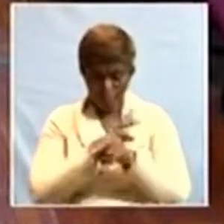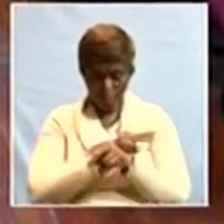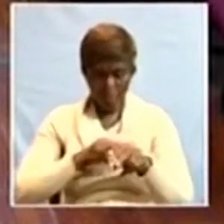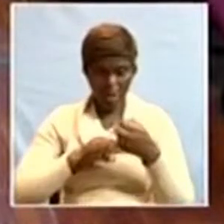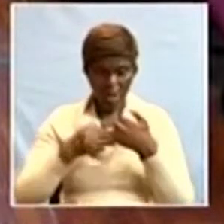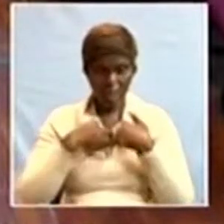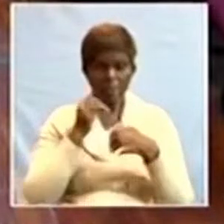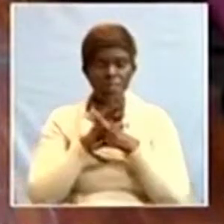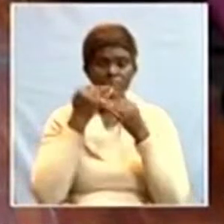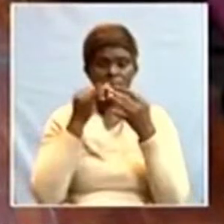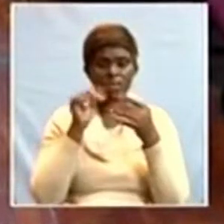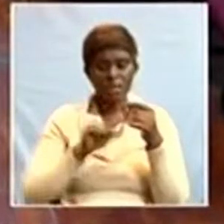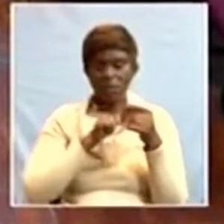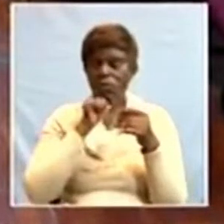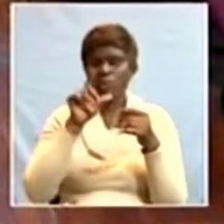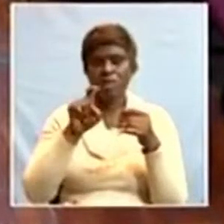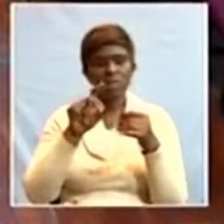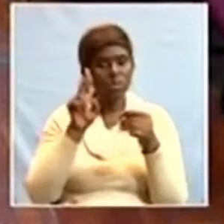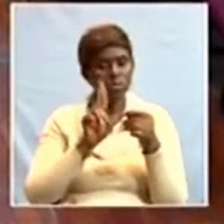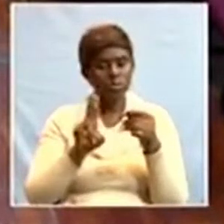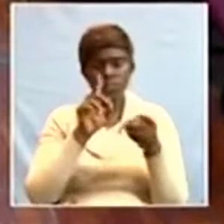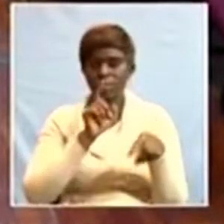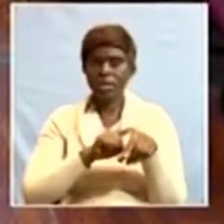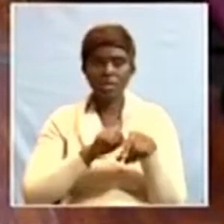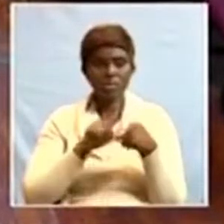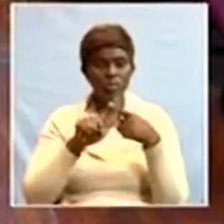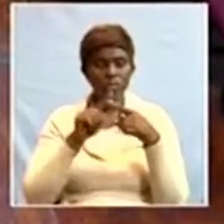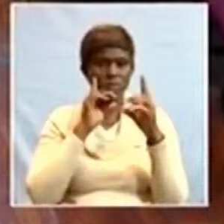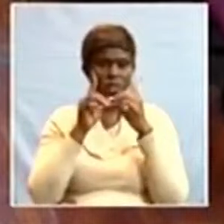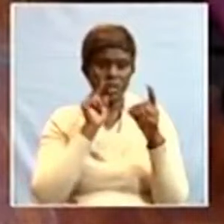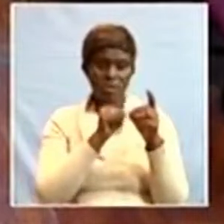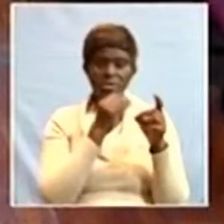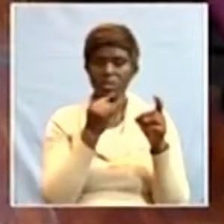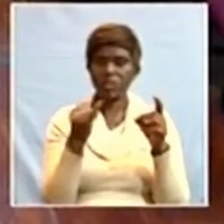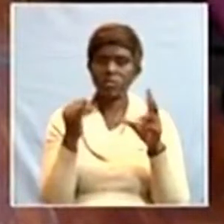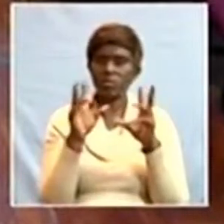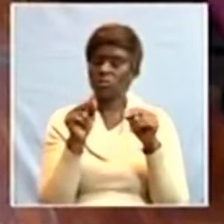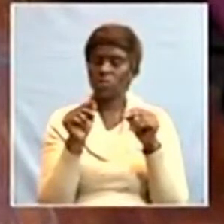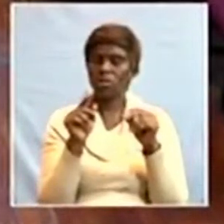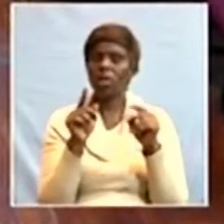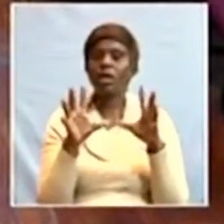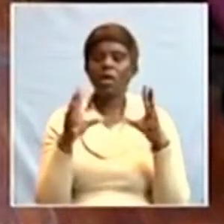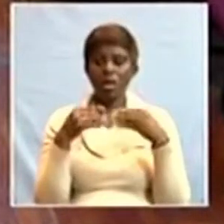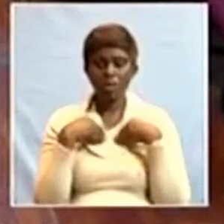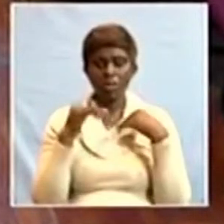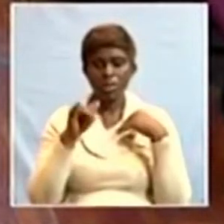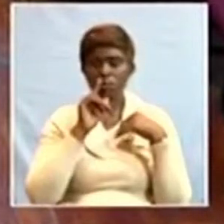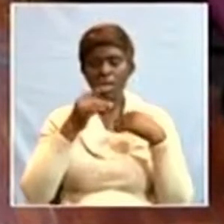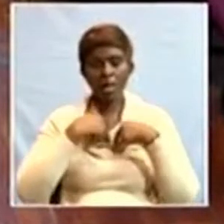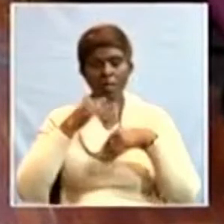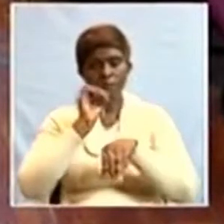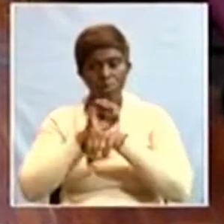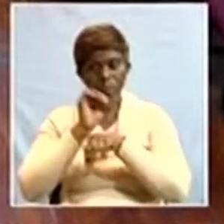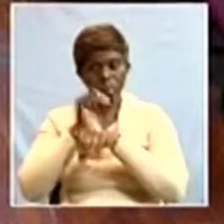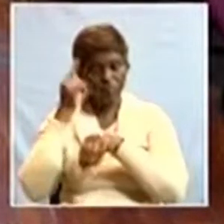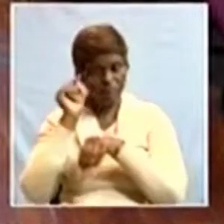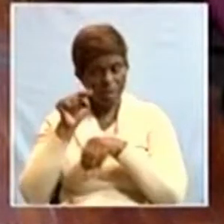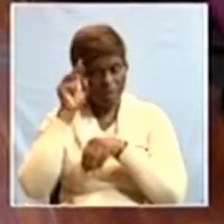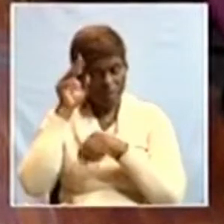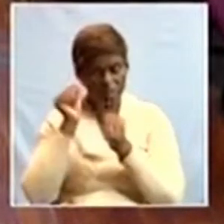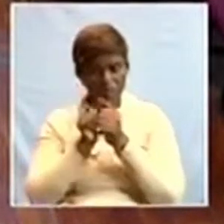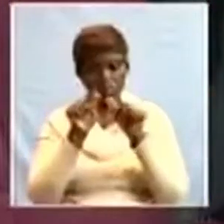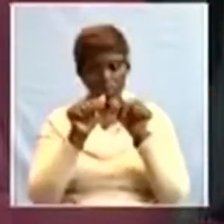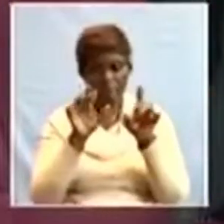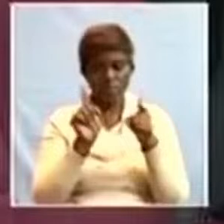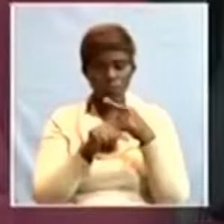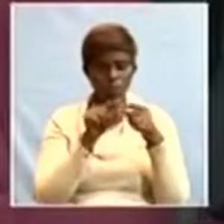not supposed to spend time actually to be discussing these issues. And admittedly, there's opportunity for the ministry and the auditors